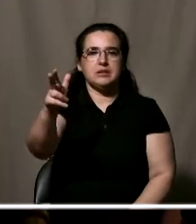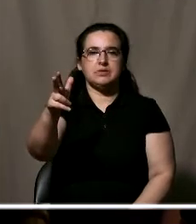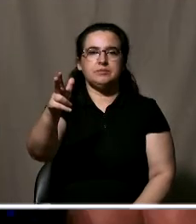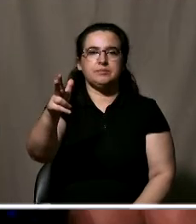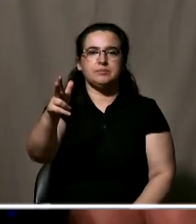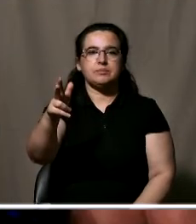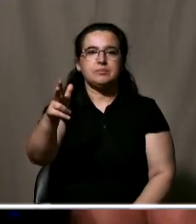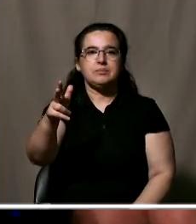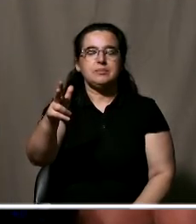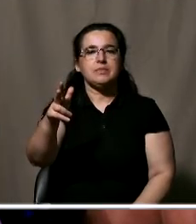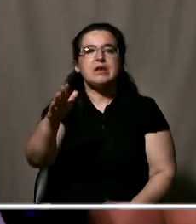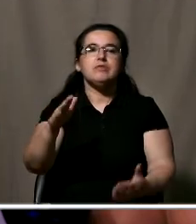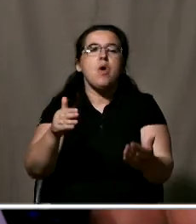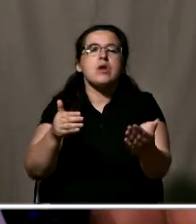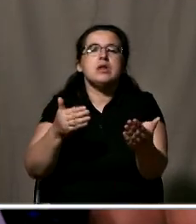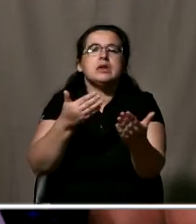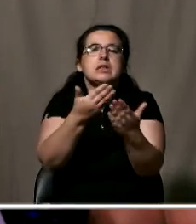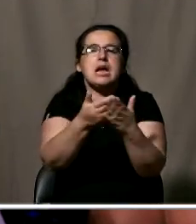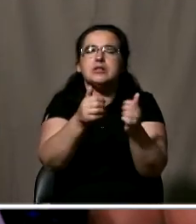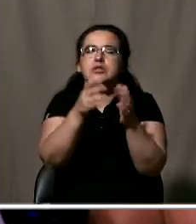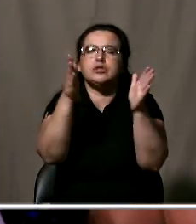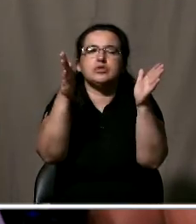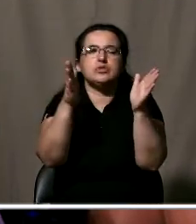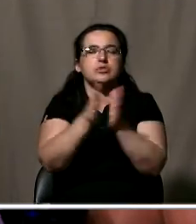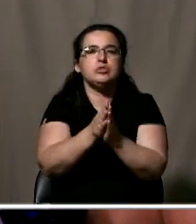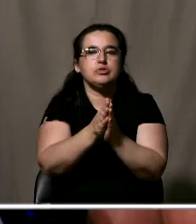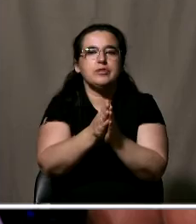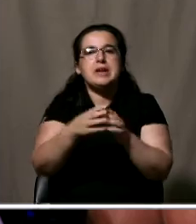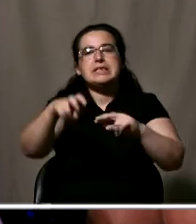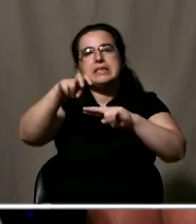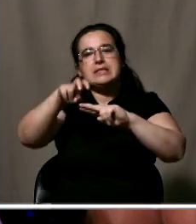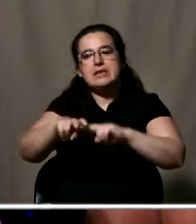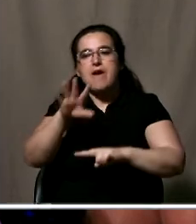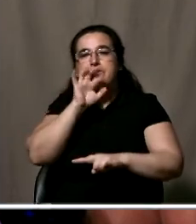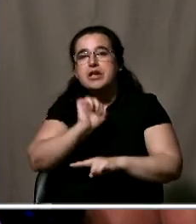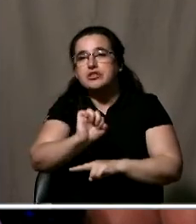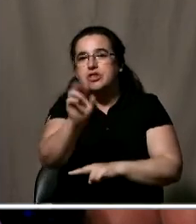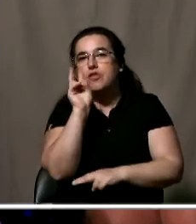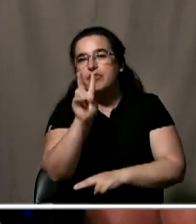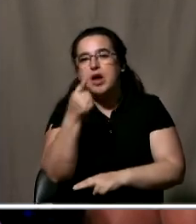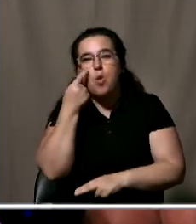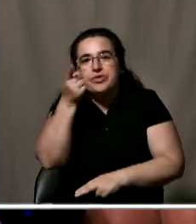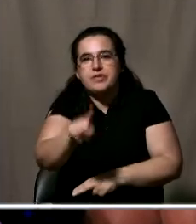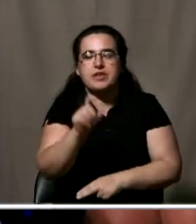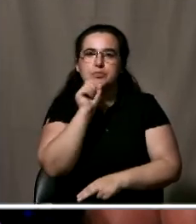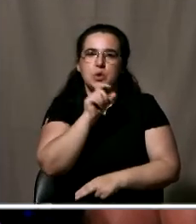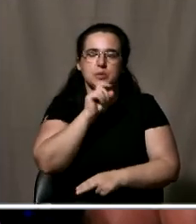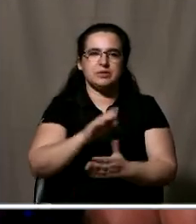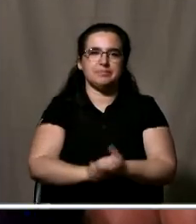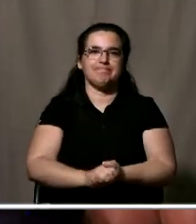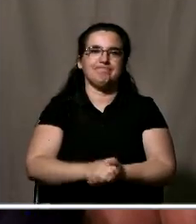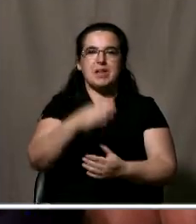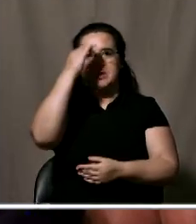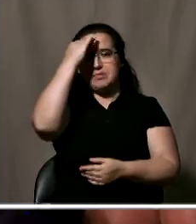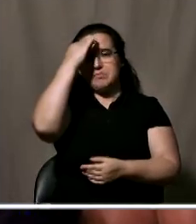right again. Eu vou recompensar-te. One day you can see your babies again. Um dia vais poder ver os teus filhos outra vez. She said, Pastor, ela disse, pastor, and these